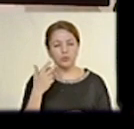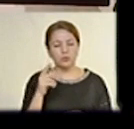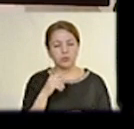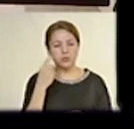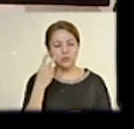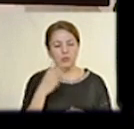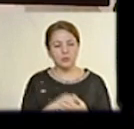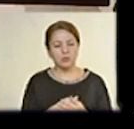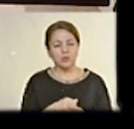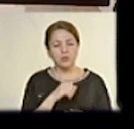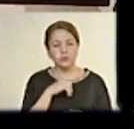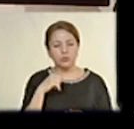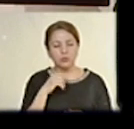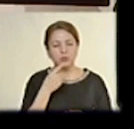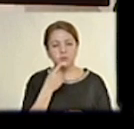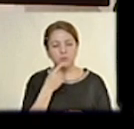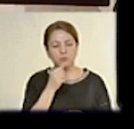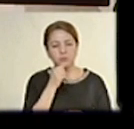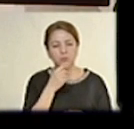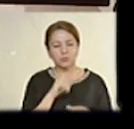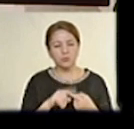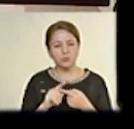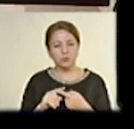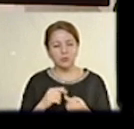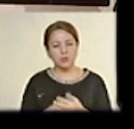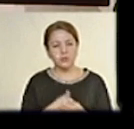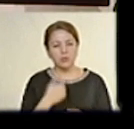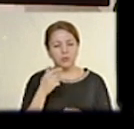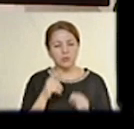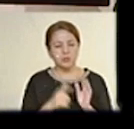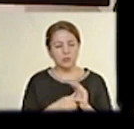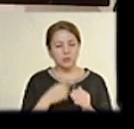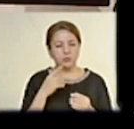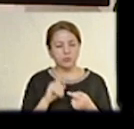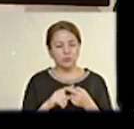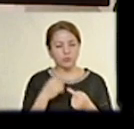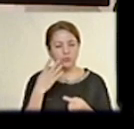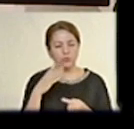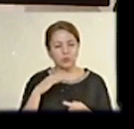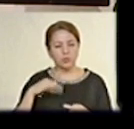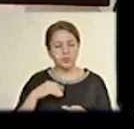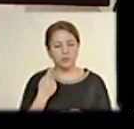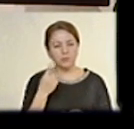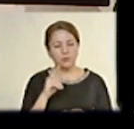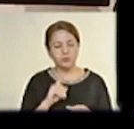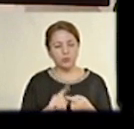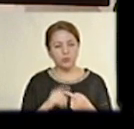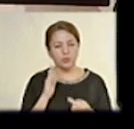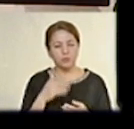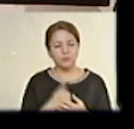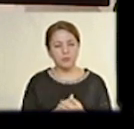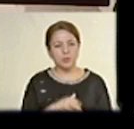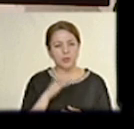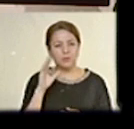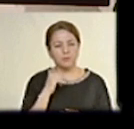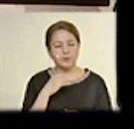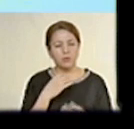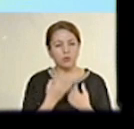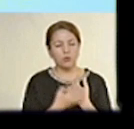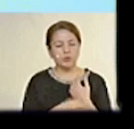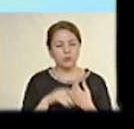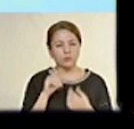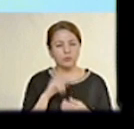ko'ringchi. Barakalla, 7 ga 4 ni qo'shamiz, keyin esa 1 ni qo'shib olamiz. Natijada esa